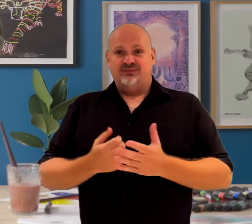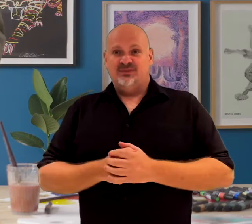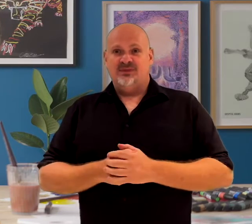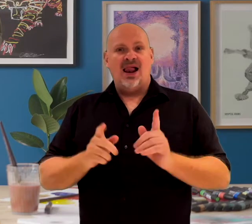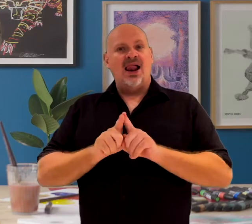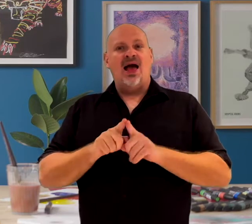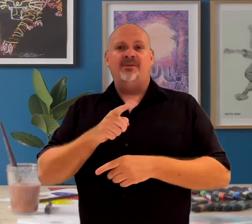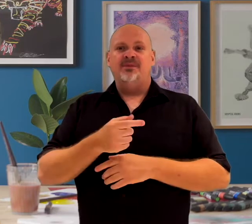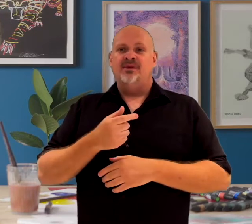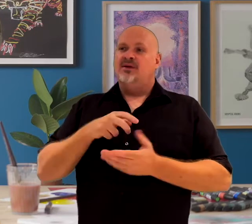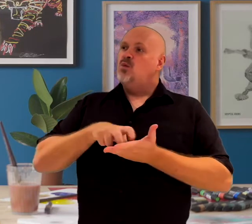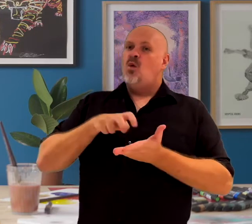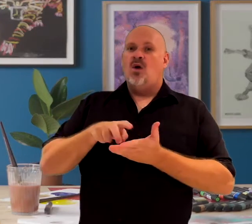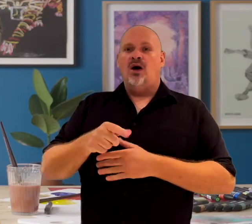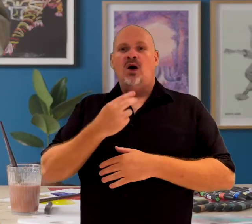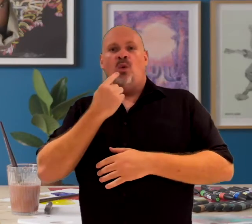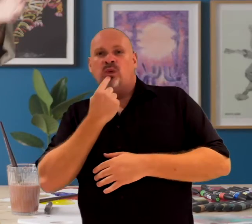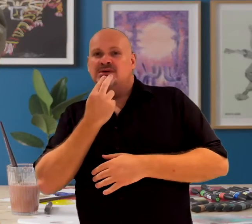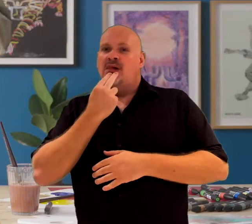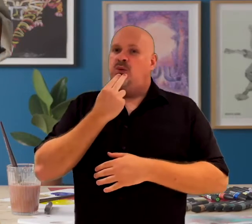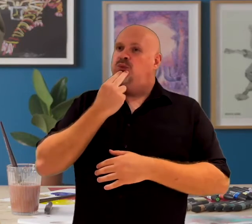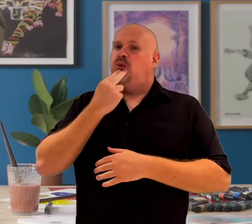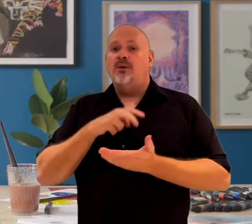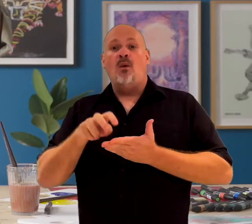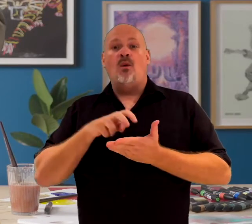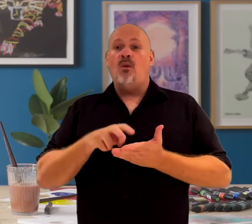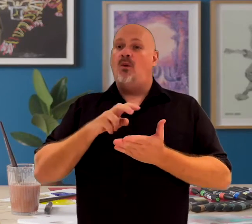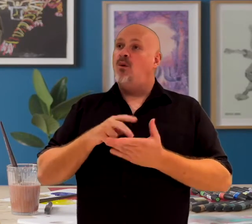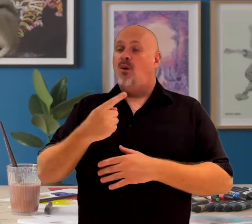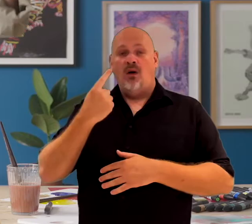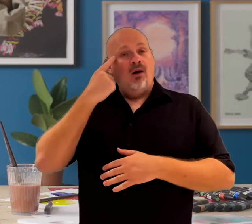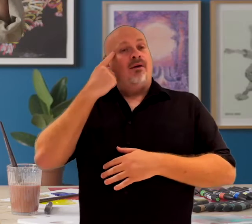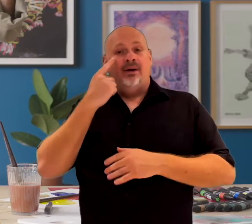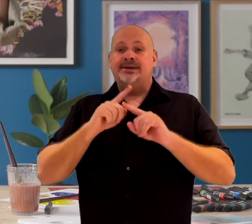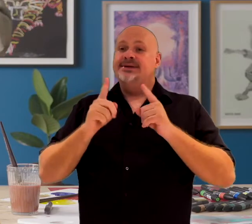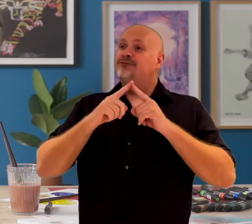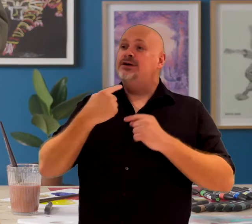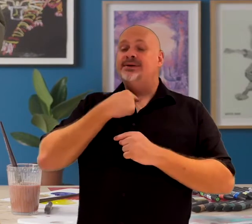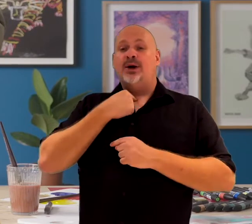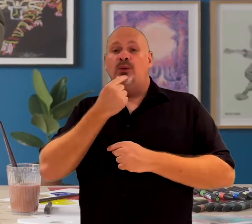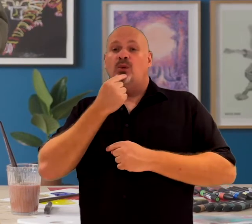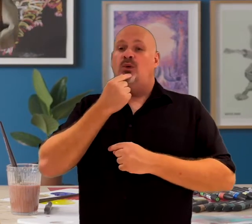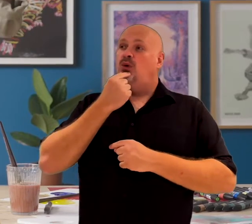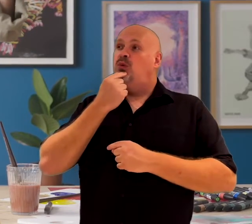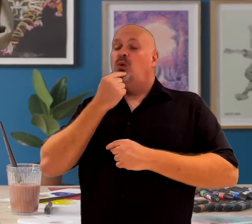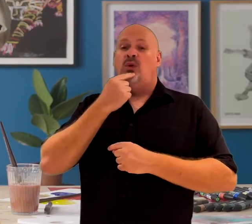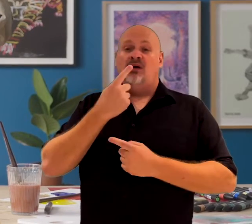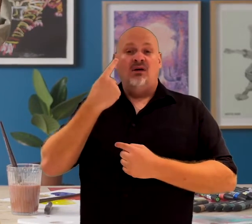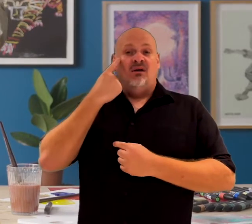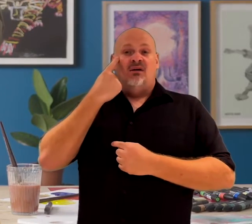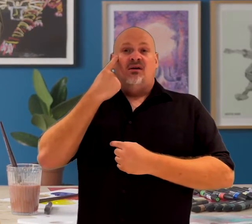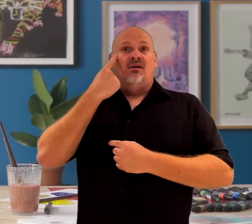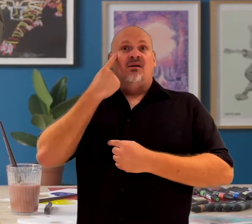gestures out. It's kind of like whistling, and you're just walking down the road and you're whistling and different melodies come to your mind, and it